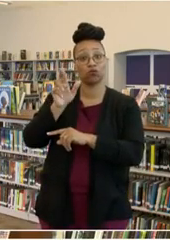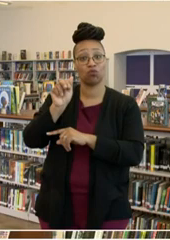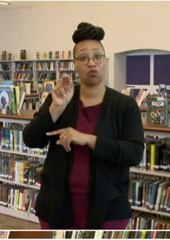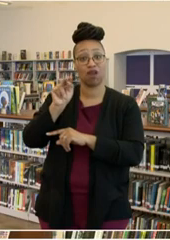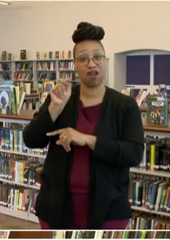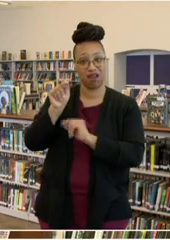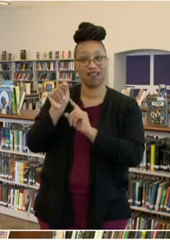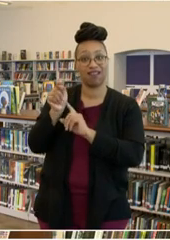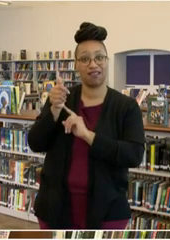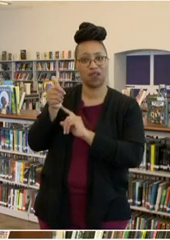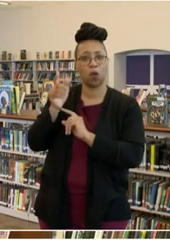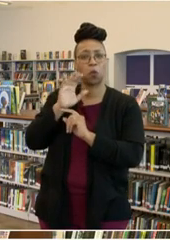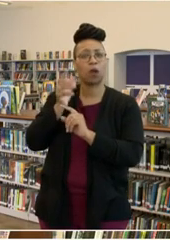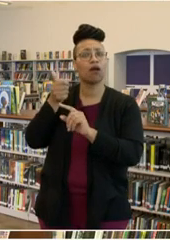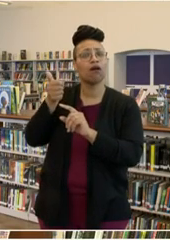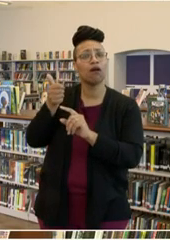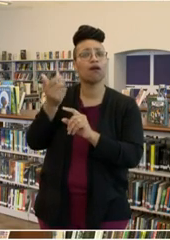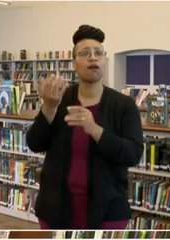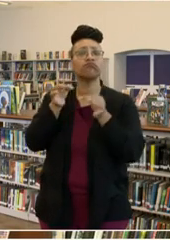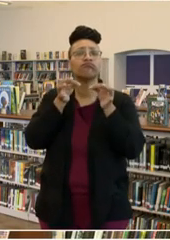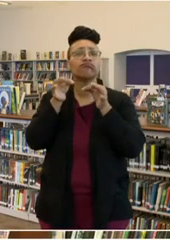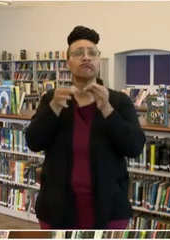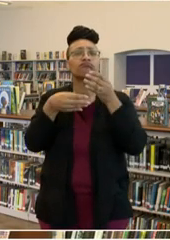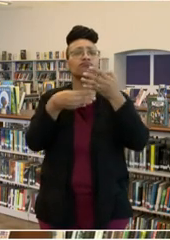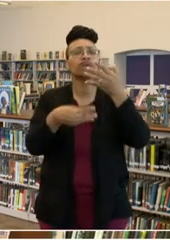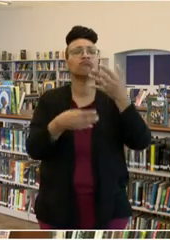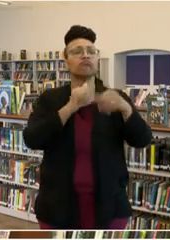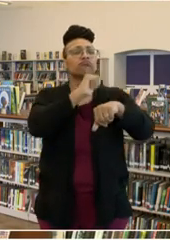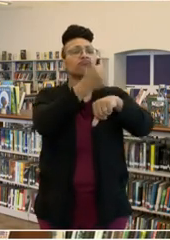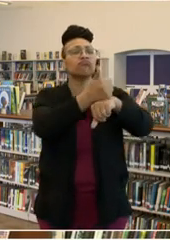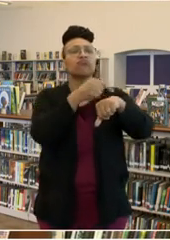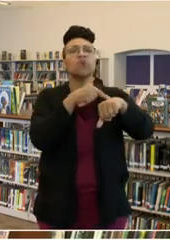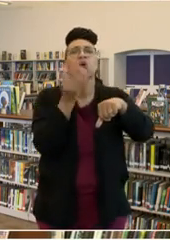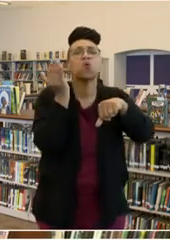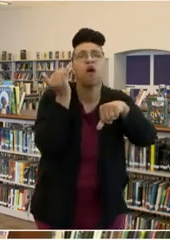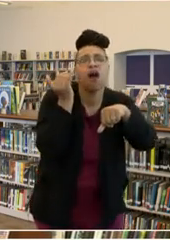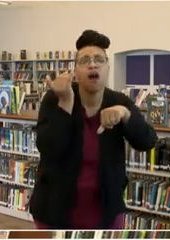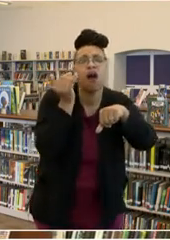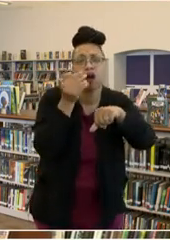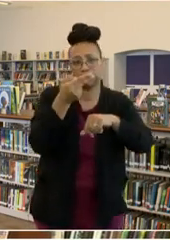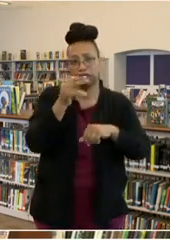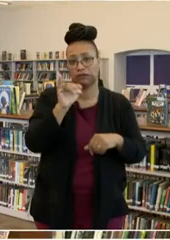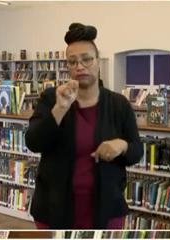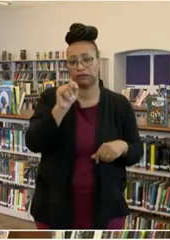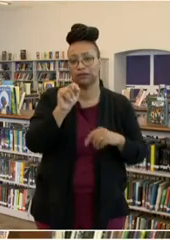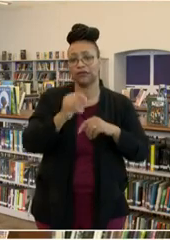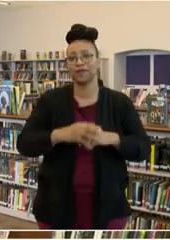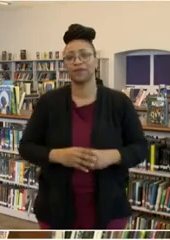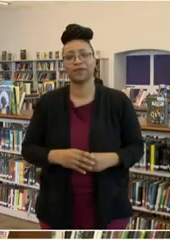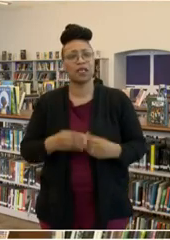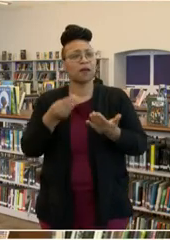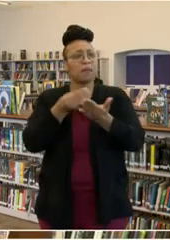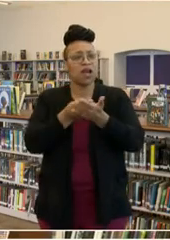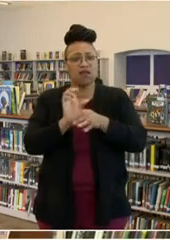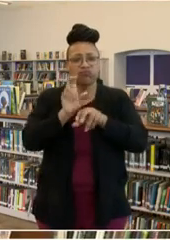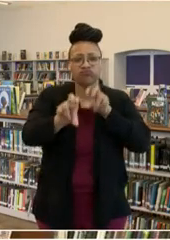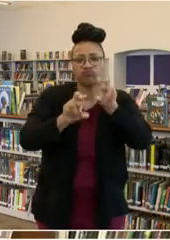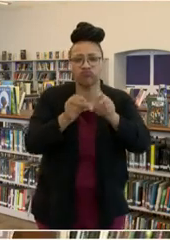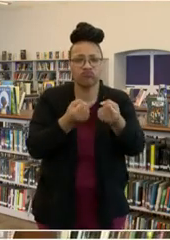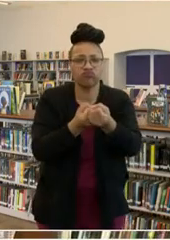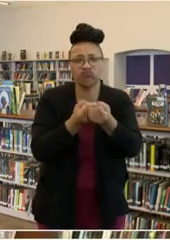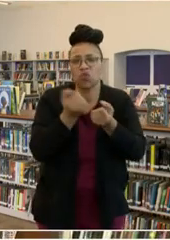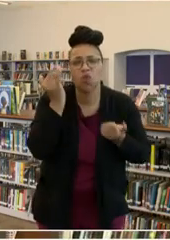so important that that's exactly what we invest in across the city. But high impact